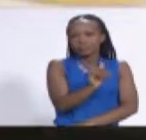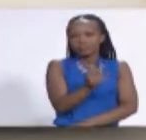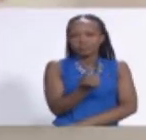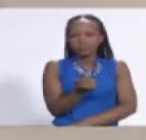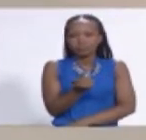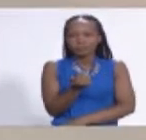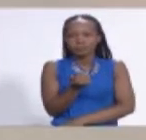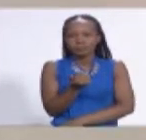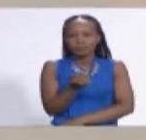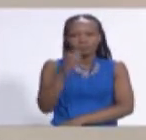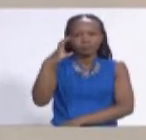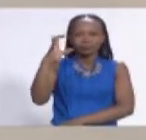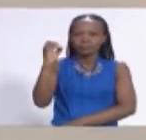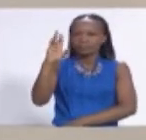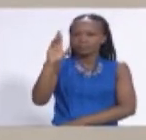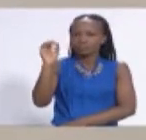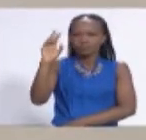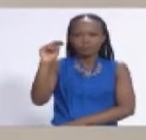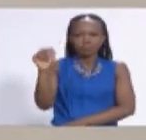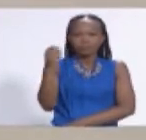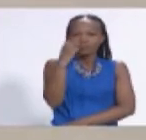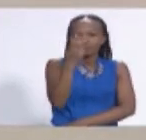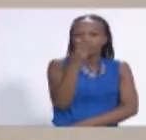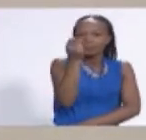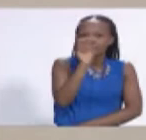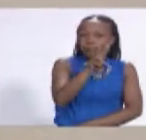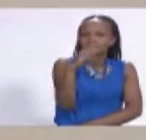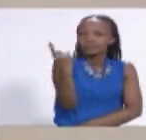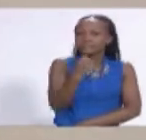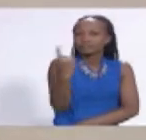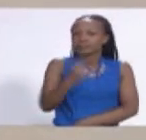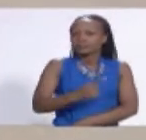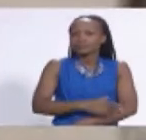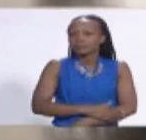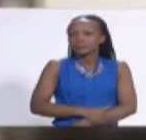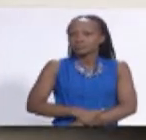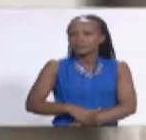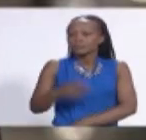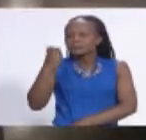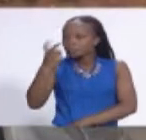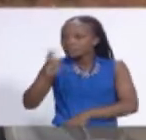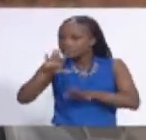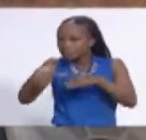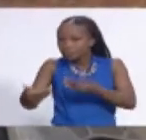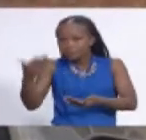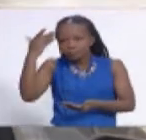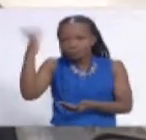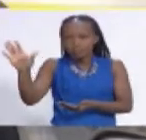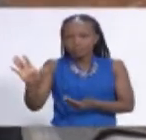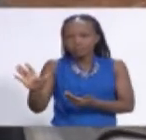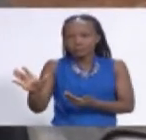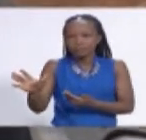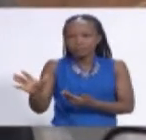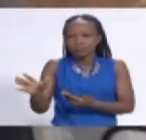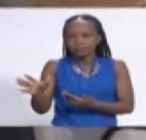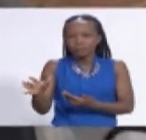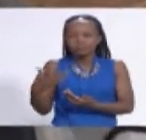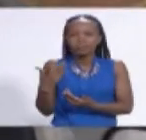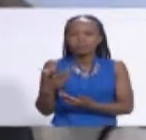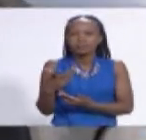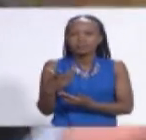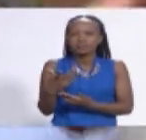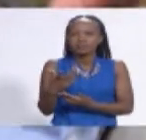kusikia maneno ya coronavirus ni kuiona naona kwa TV venye naonyeshwa vidonda, but sijui venye inaka. I will think it's a common cold. What do